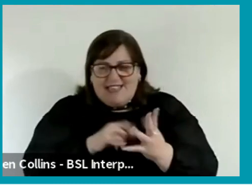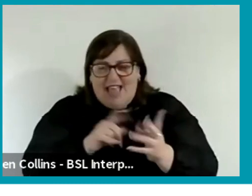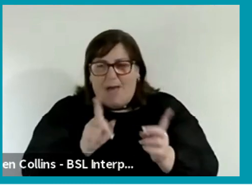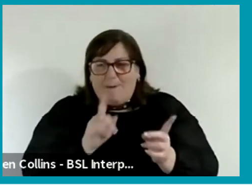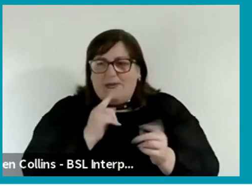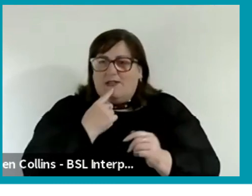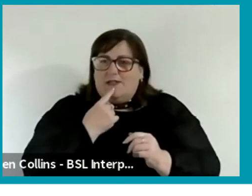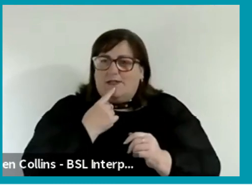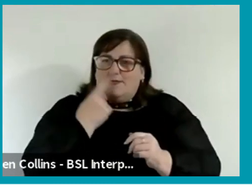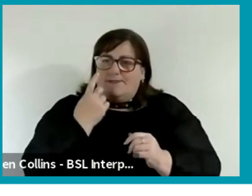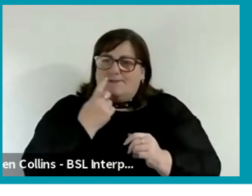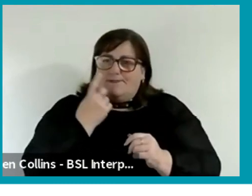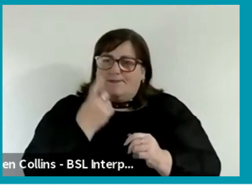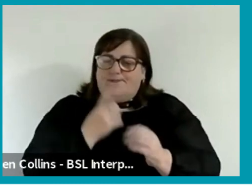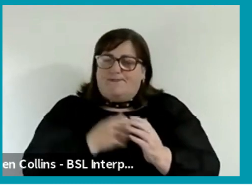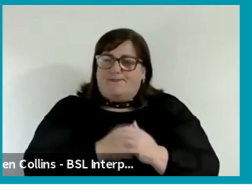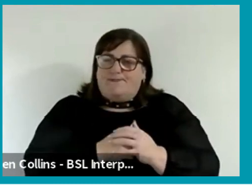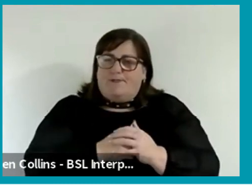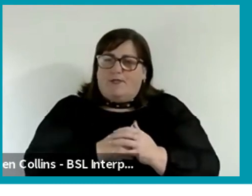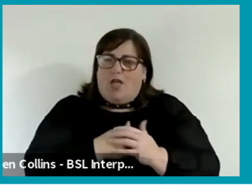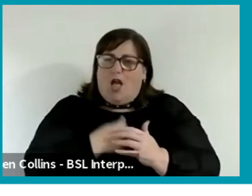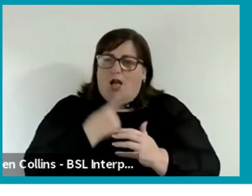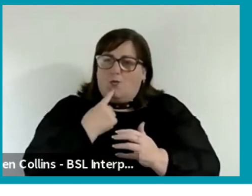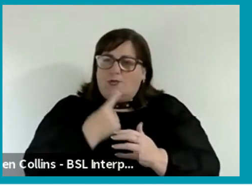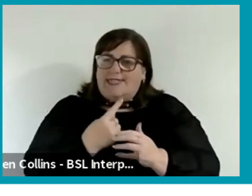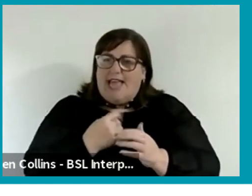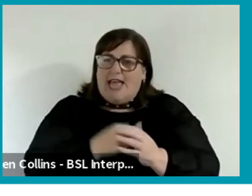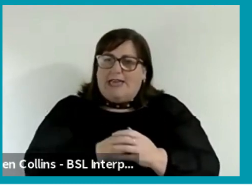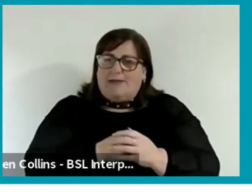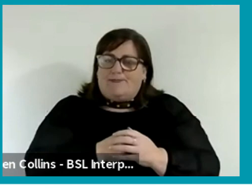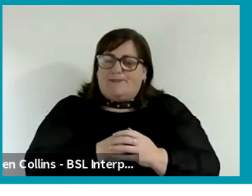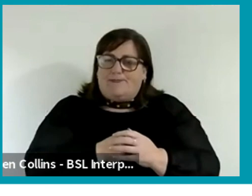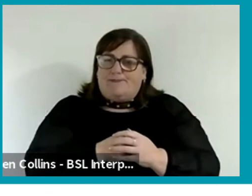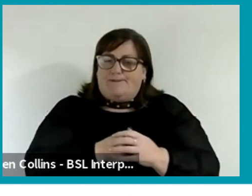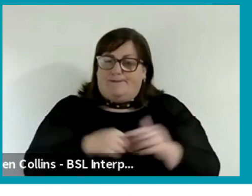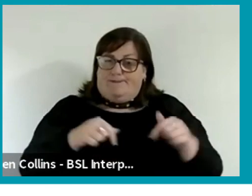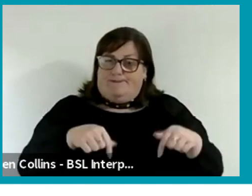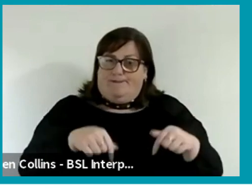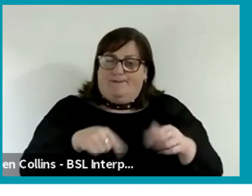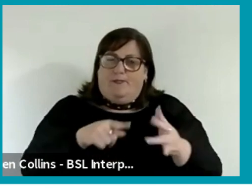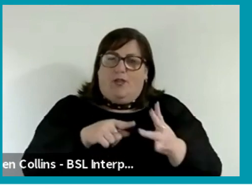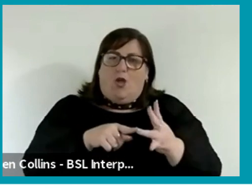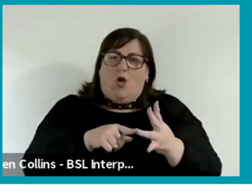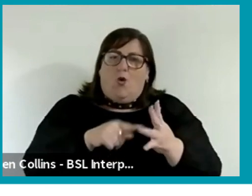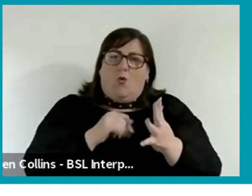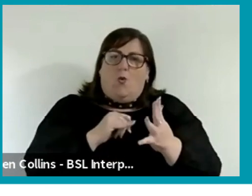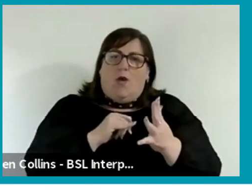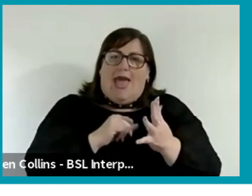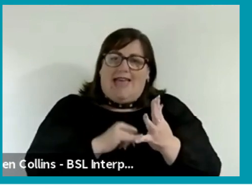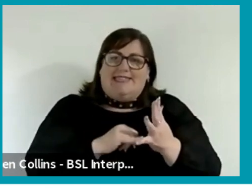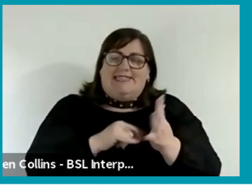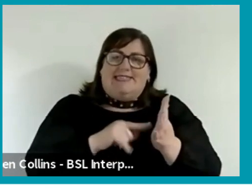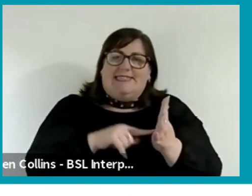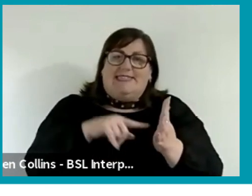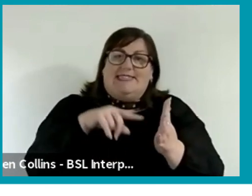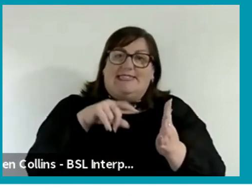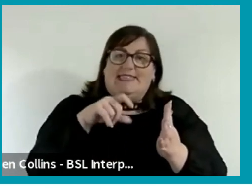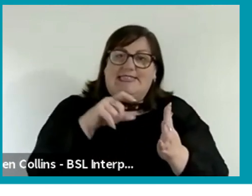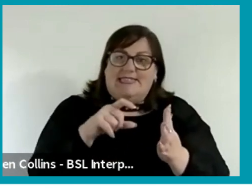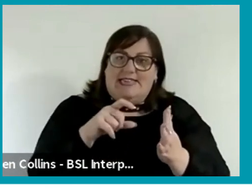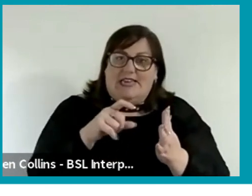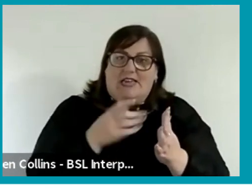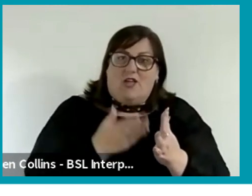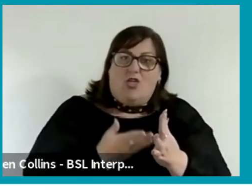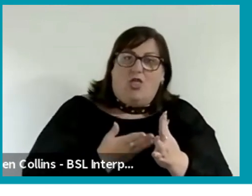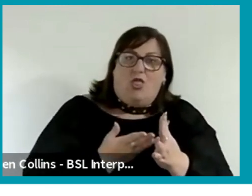The reason in my eyes would be that at OSTC, not only throughout the recruitment process, but of course, which is